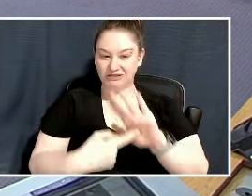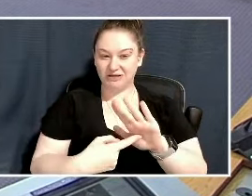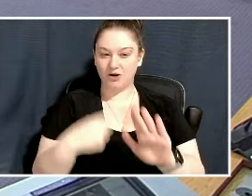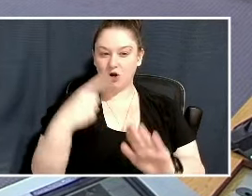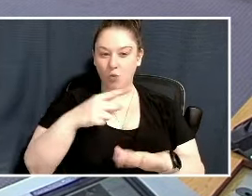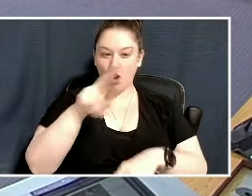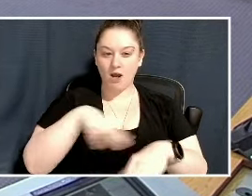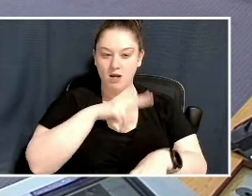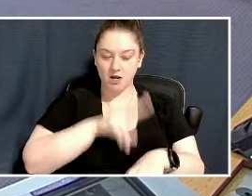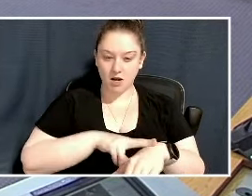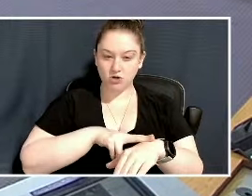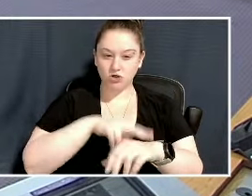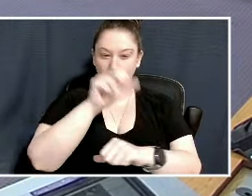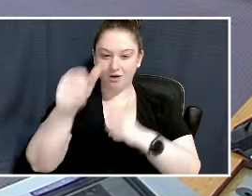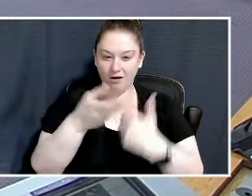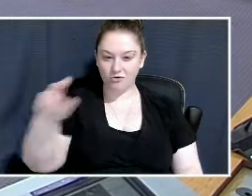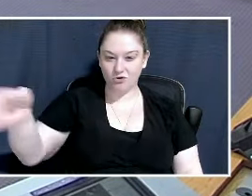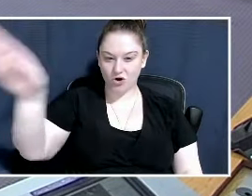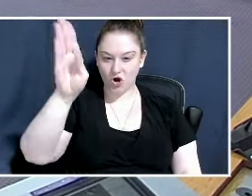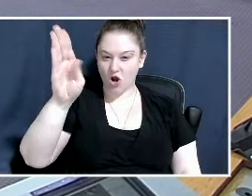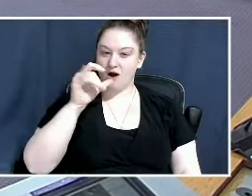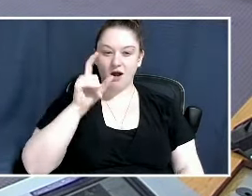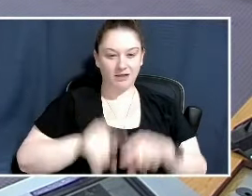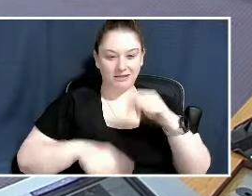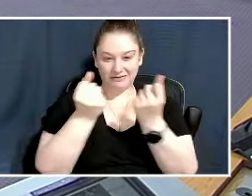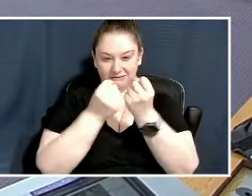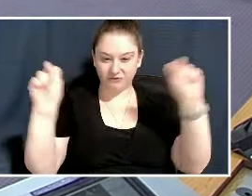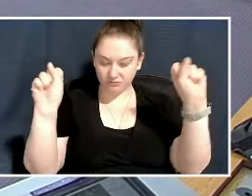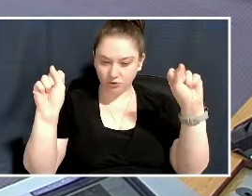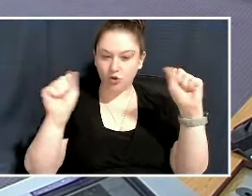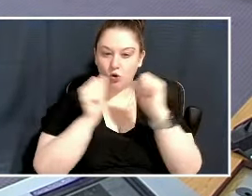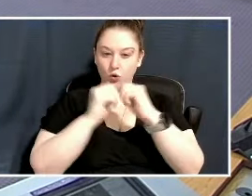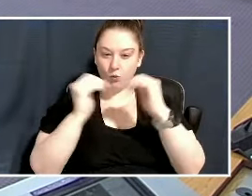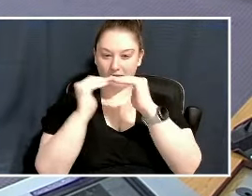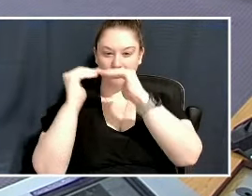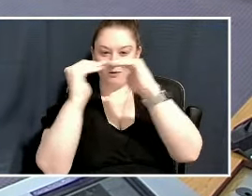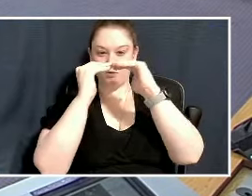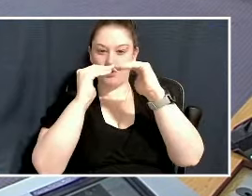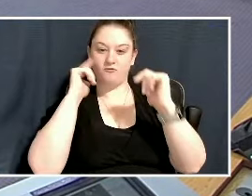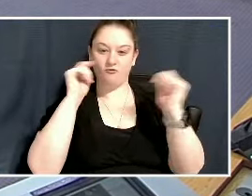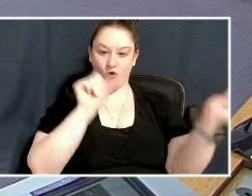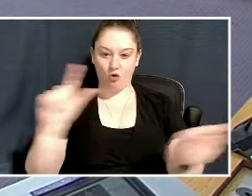nation, under God, indivisible, with liberty and justice for all.